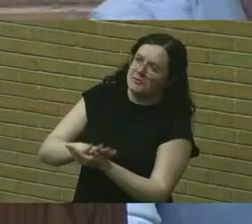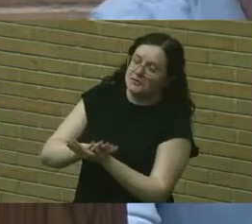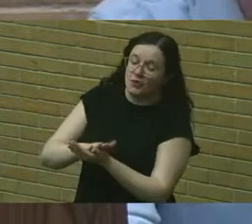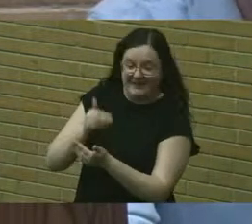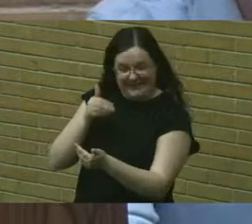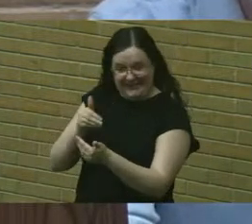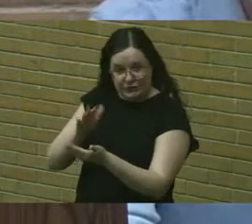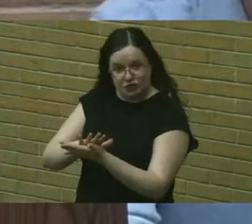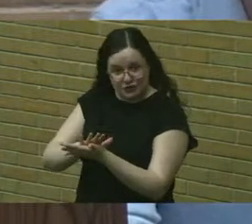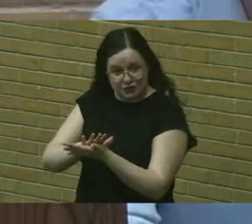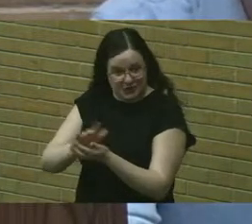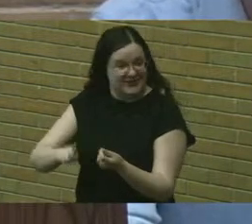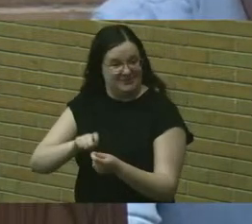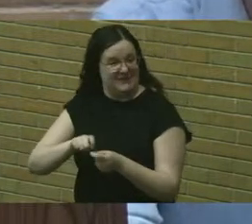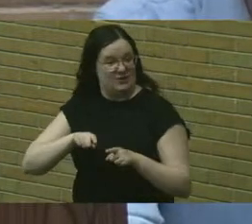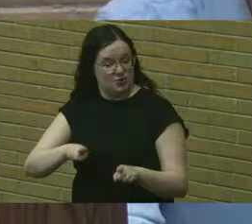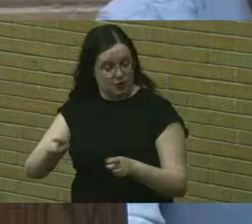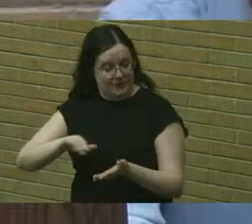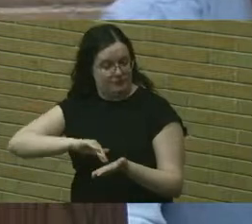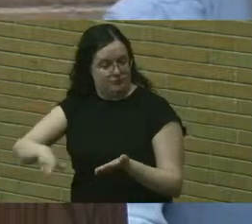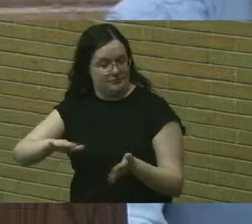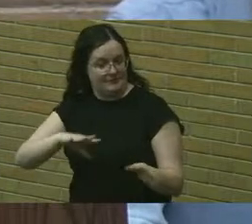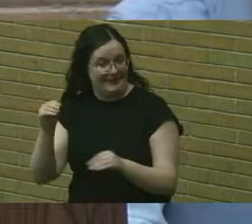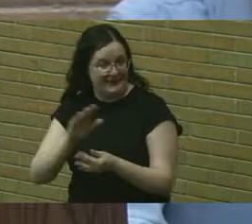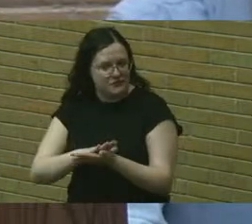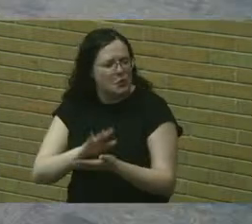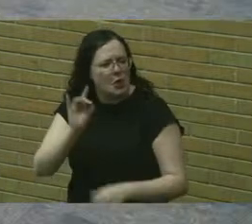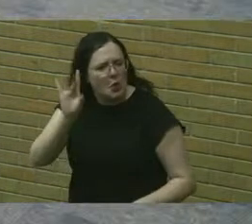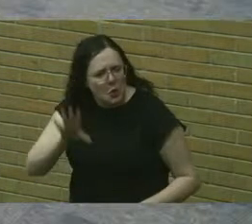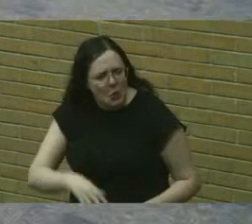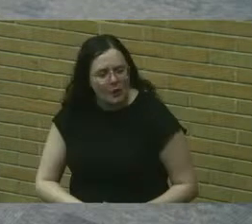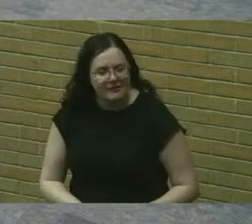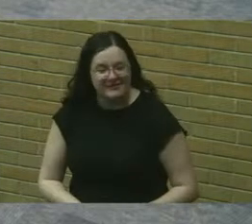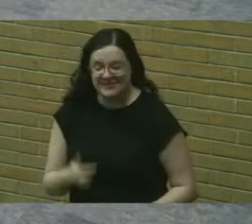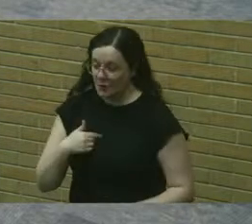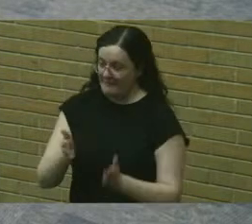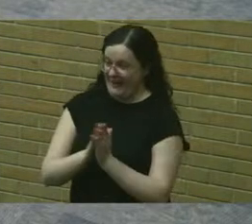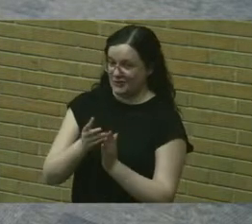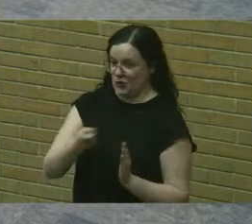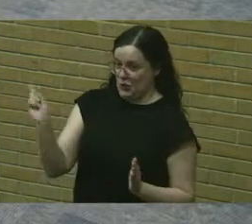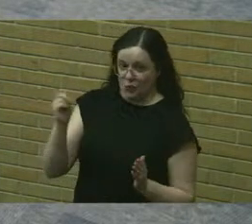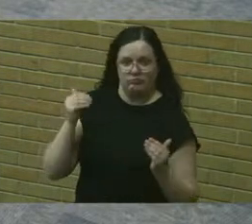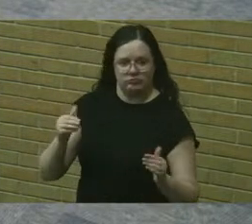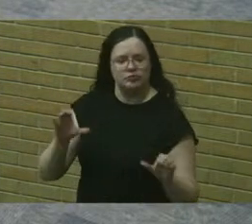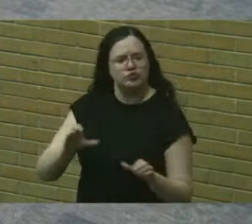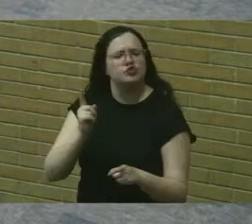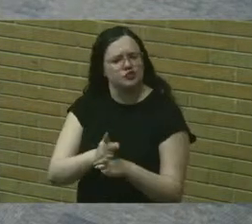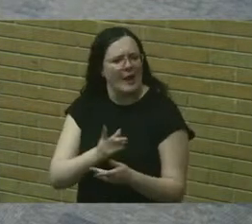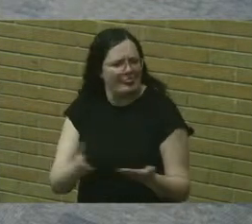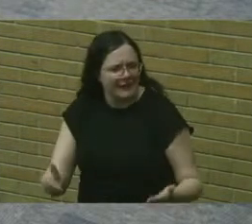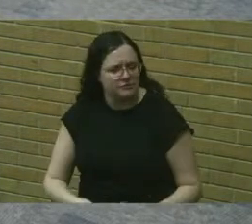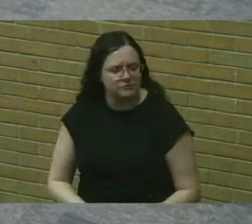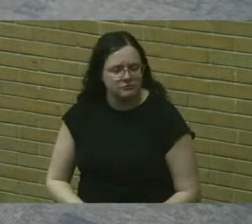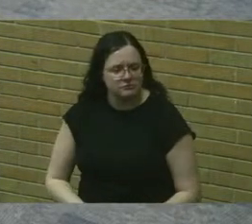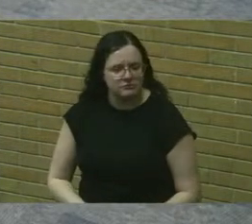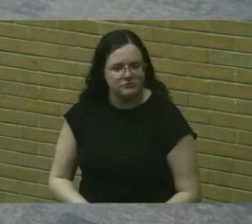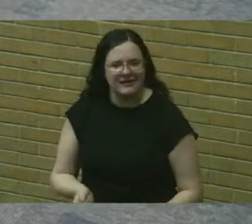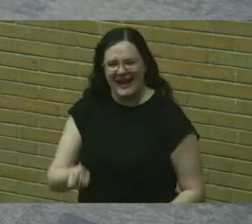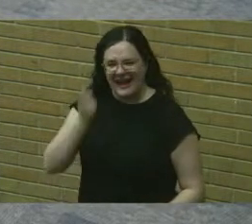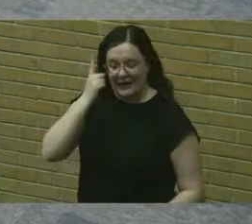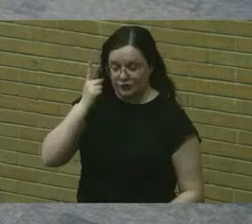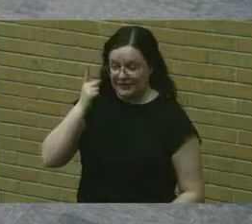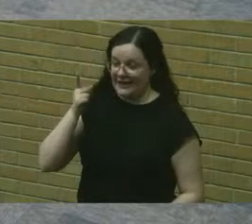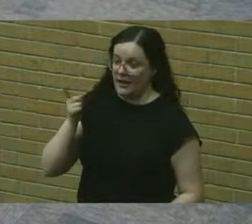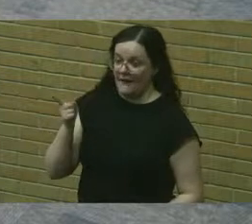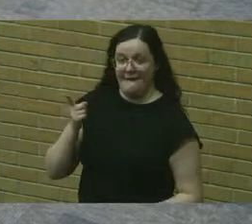during dismissal. So I'm really asking you to do the right thing, to understand that you're not